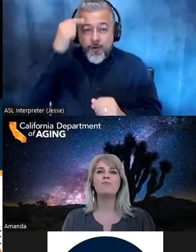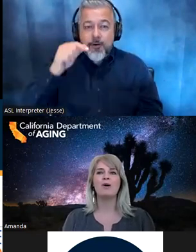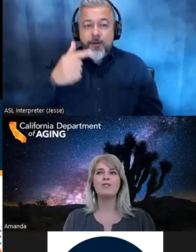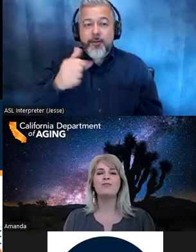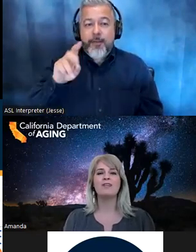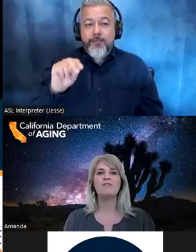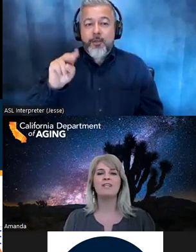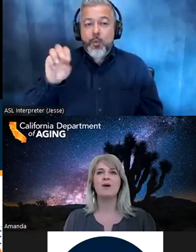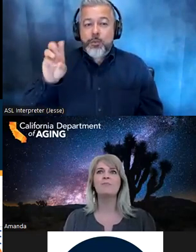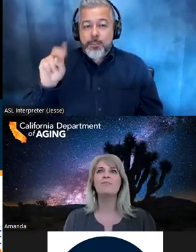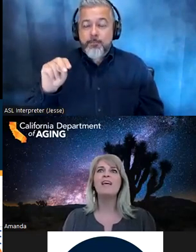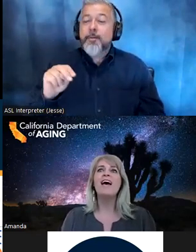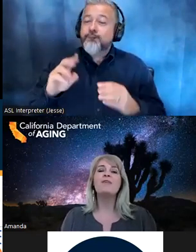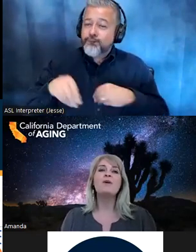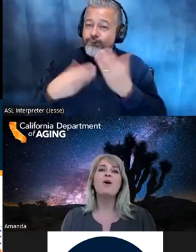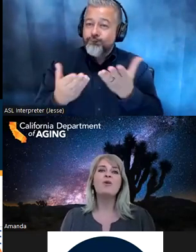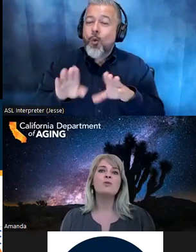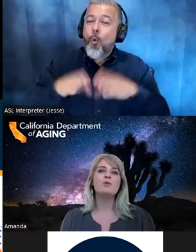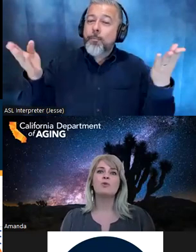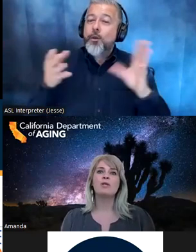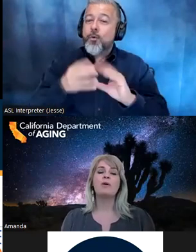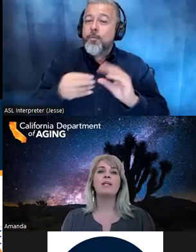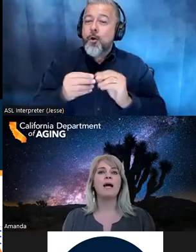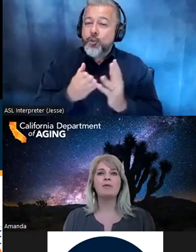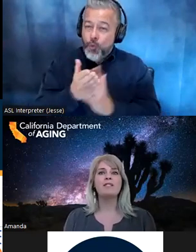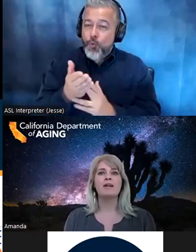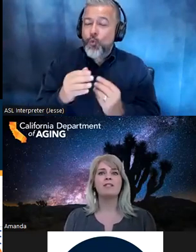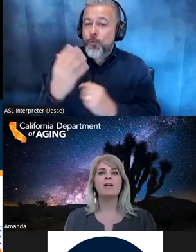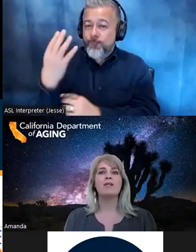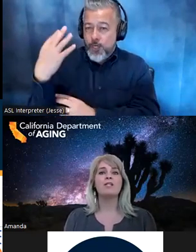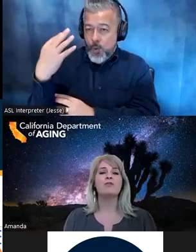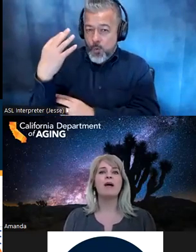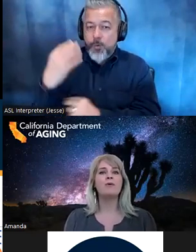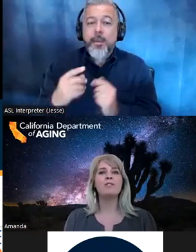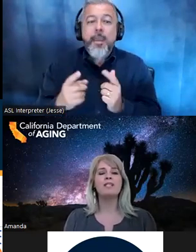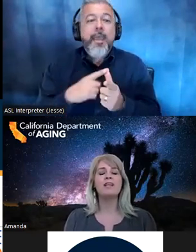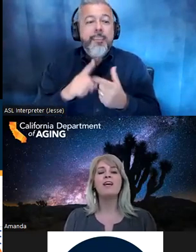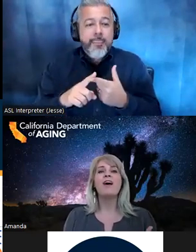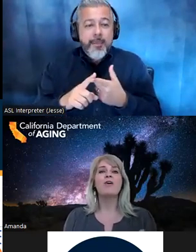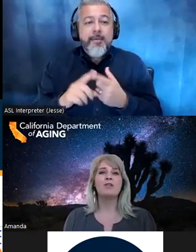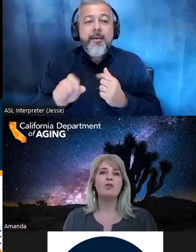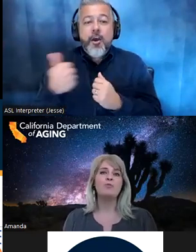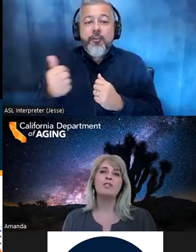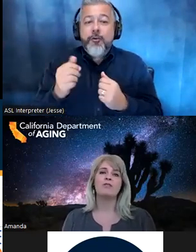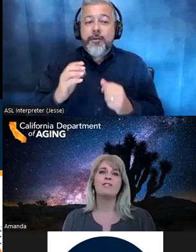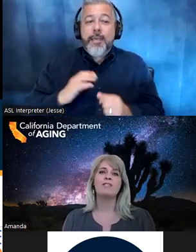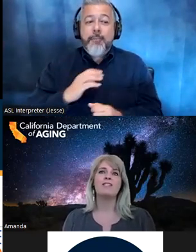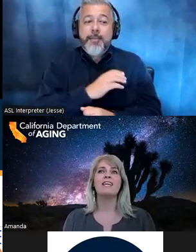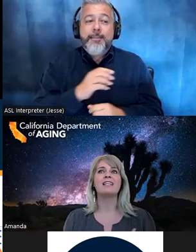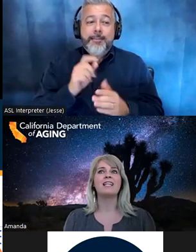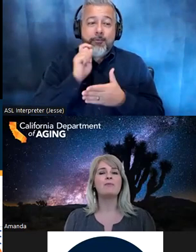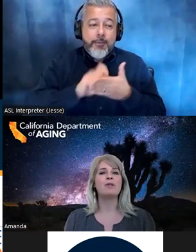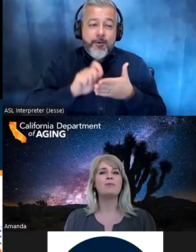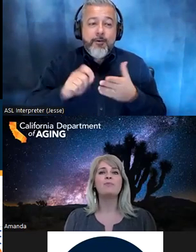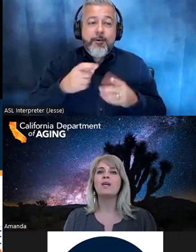opening remarks via video. And then we also were joined by cabinet secretaries from Housing, Health and Human Services,